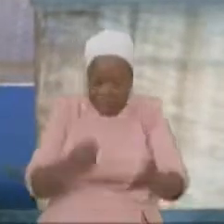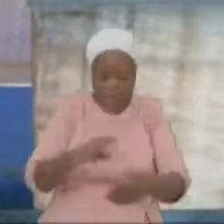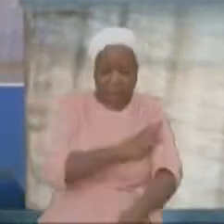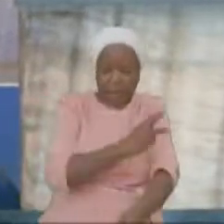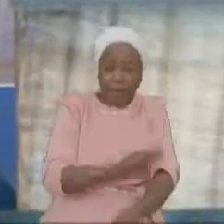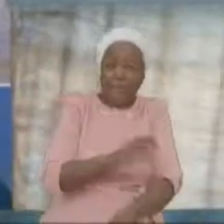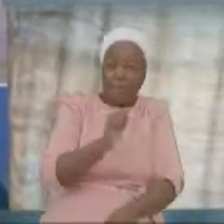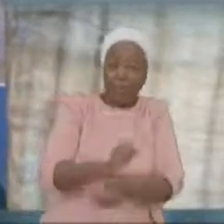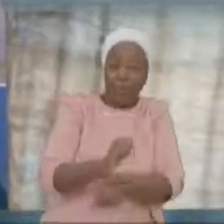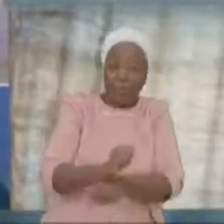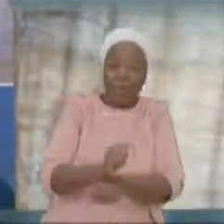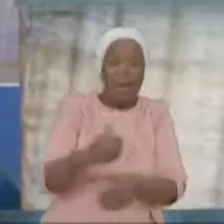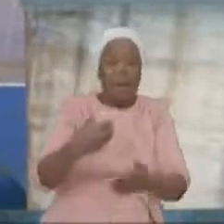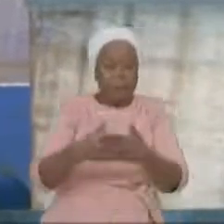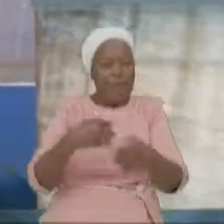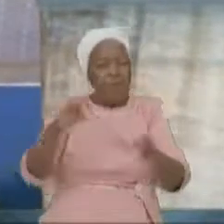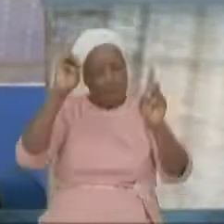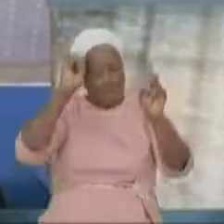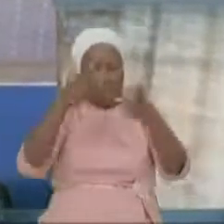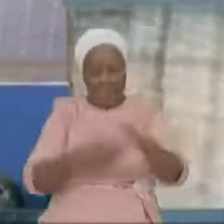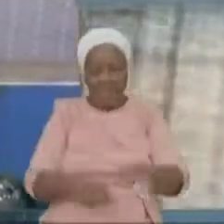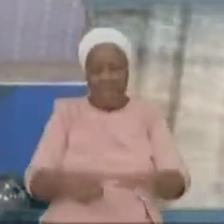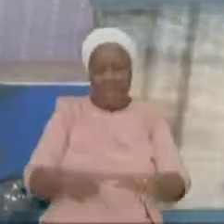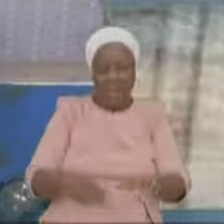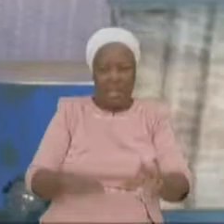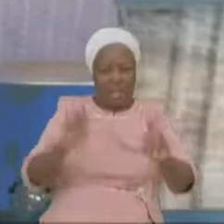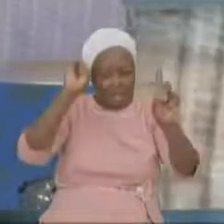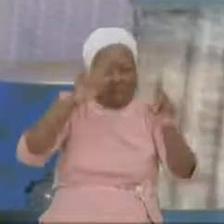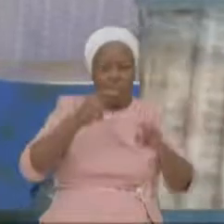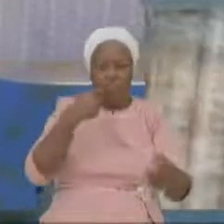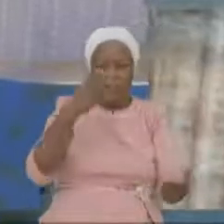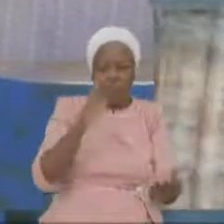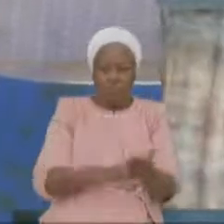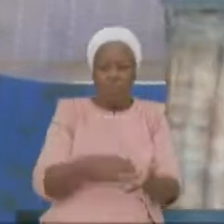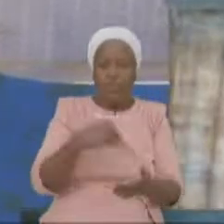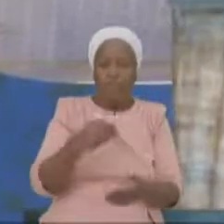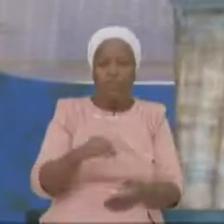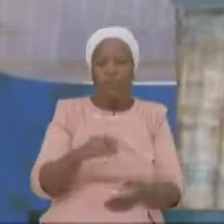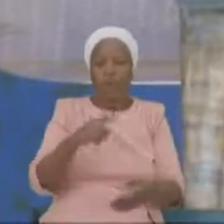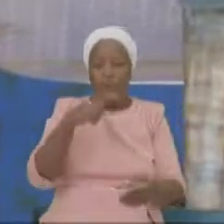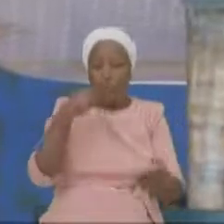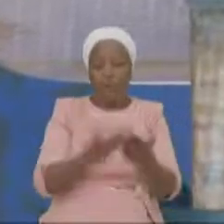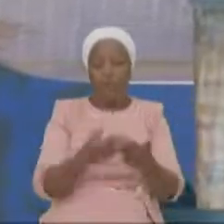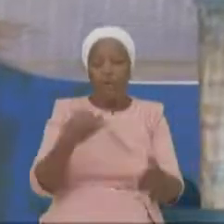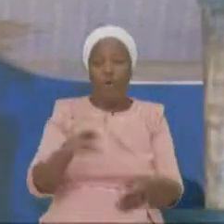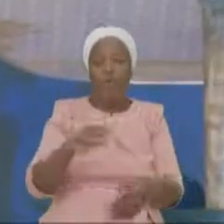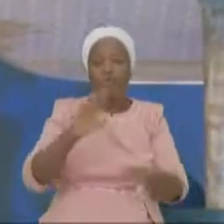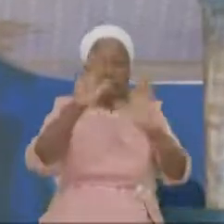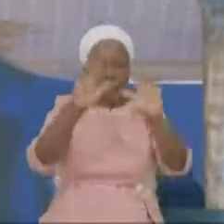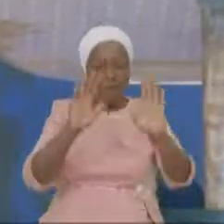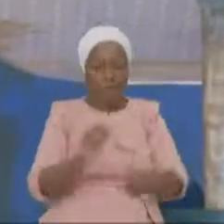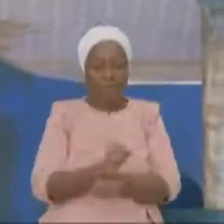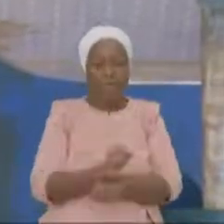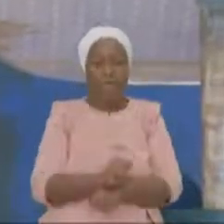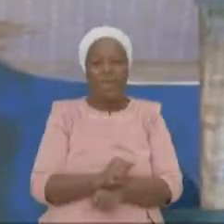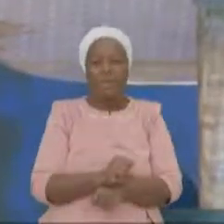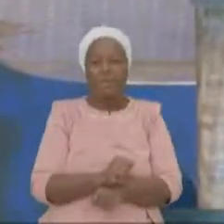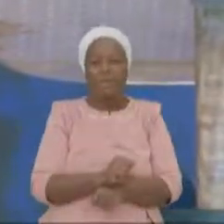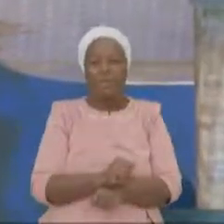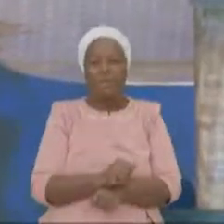works. Before he died, he was approved of miracles, of signs and